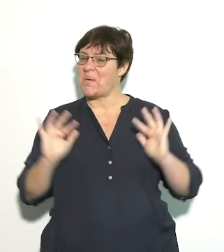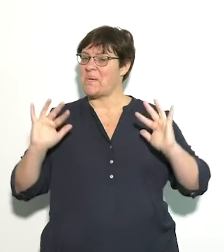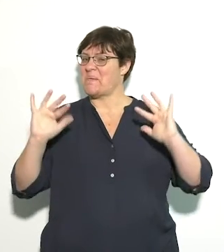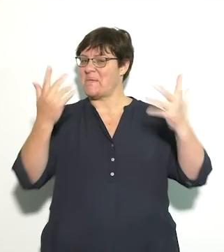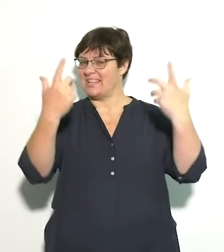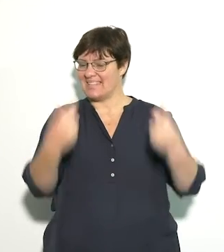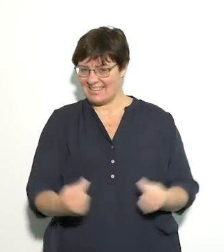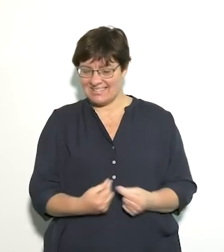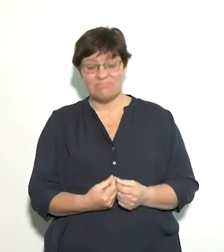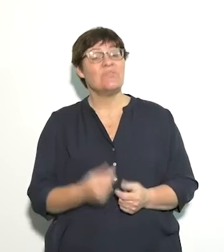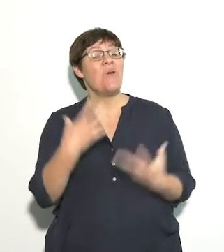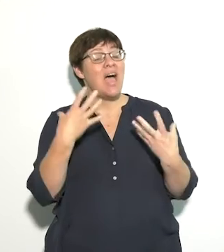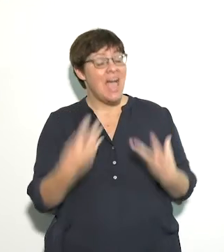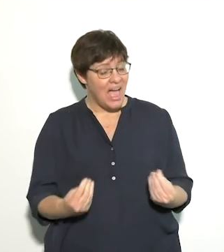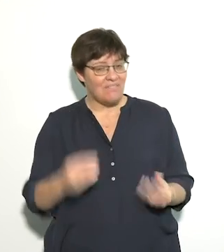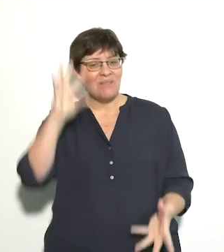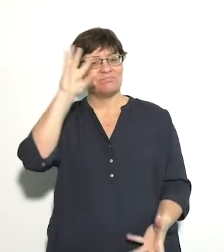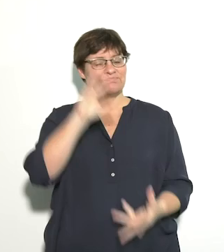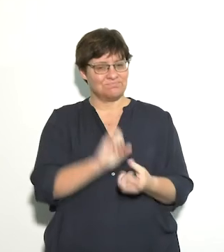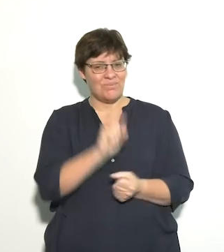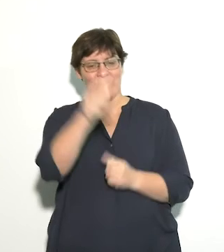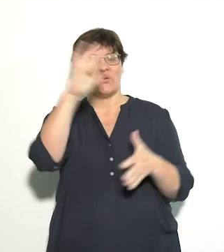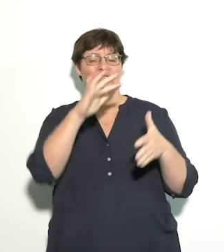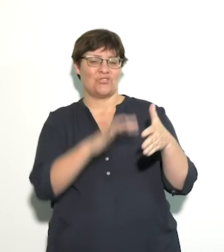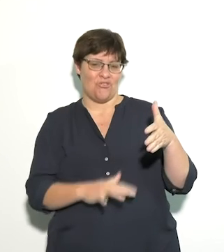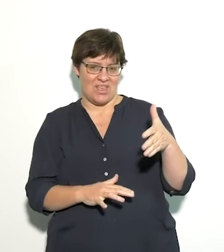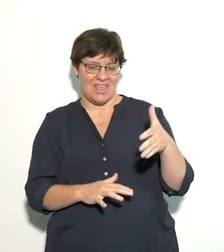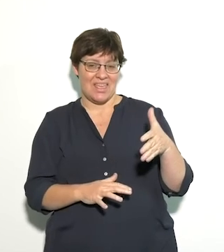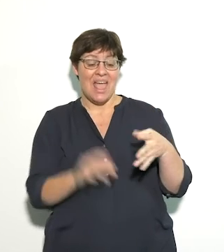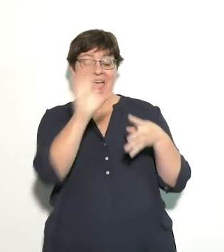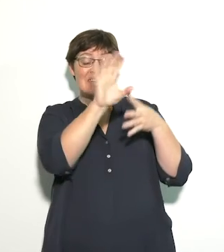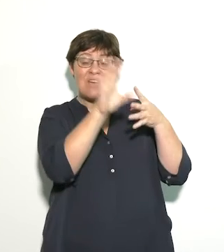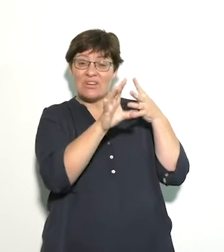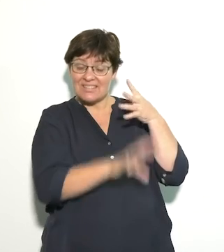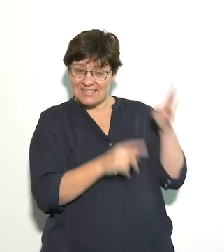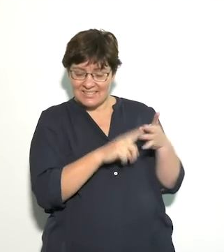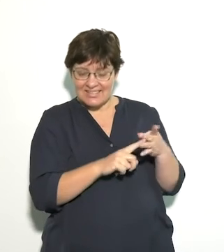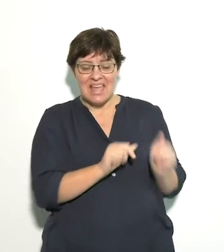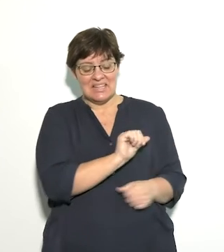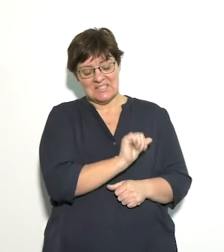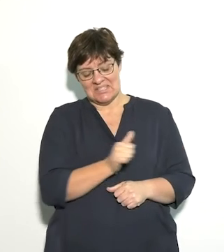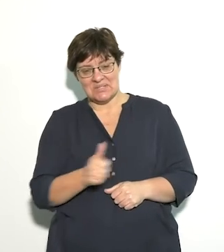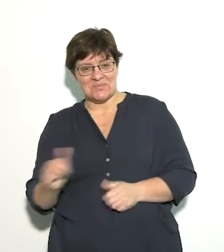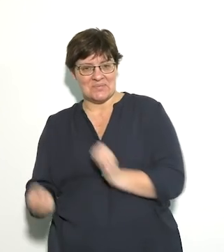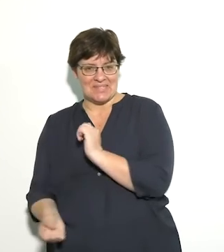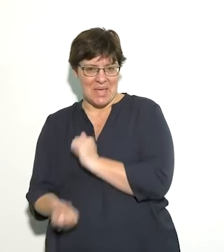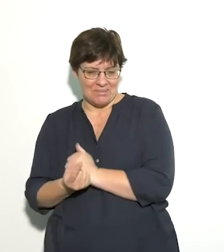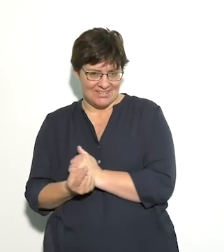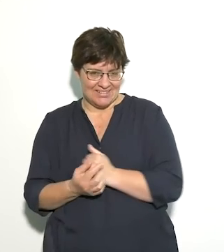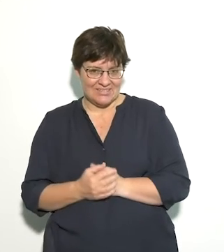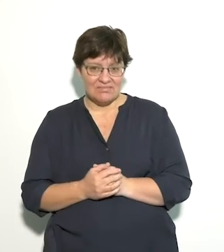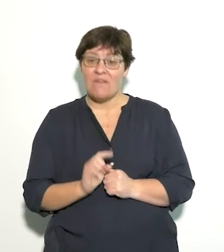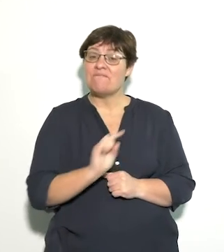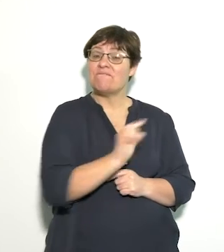Well done. You have now summarized your story into characters and sequence of events.